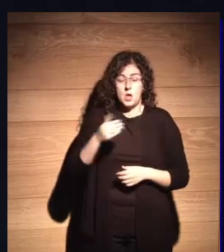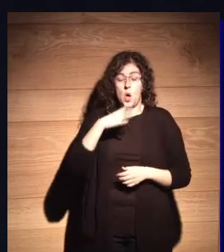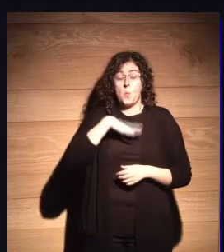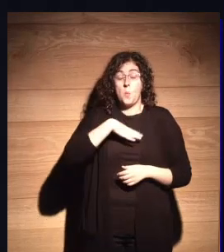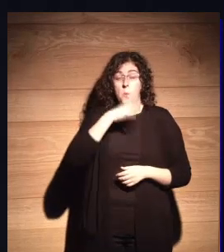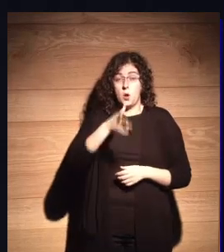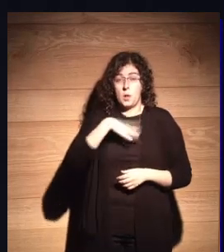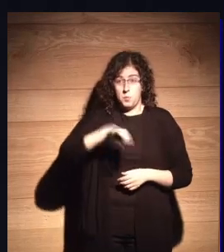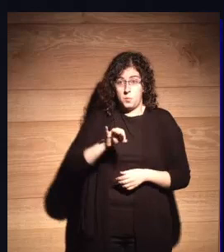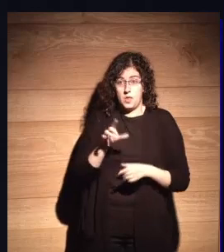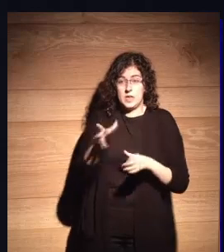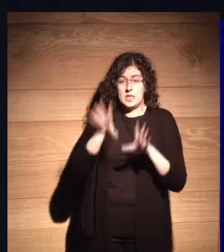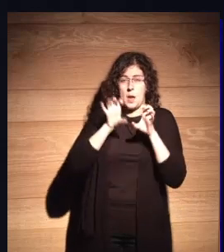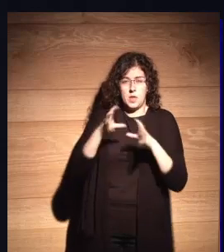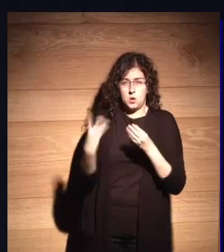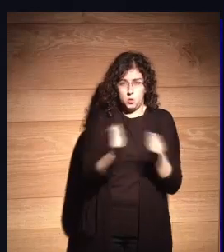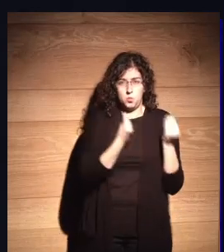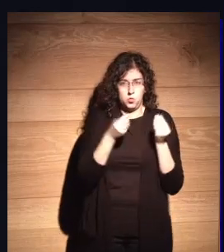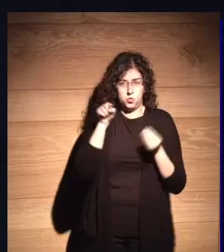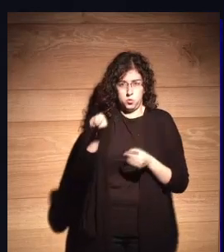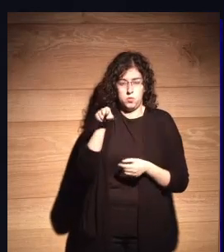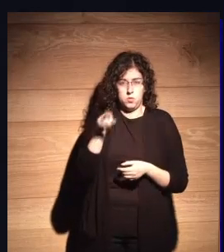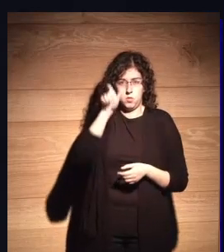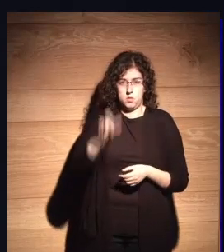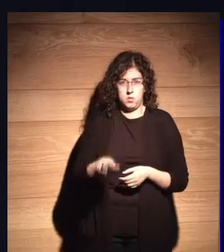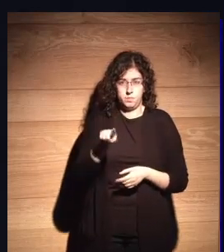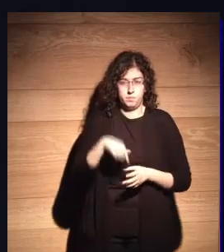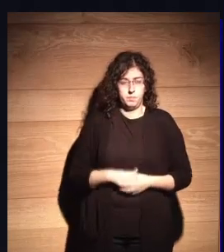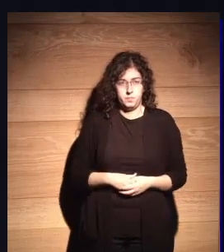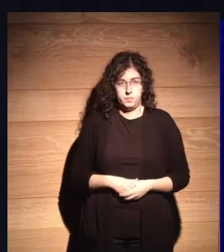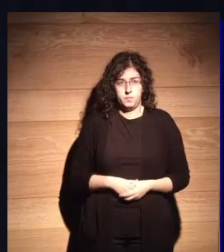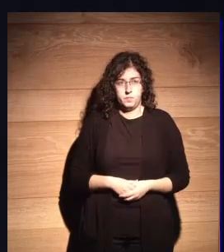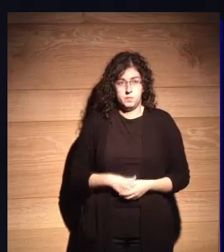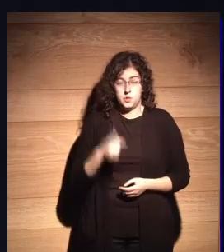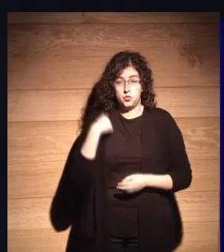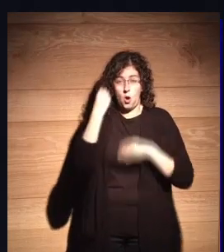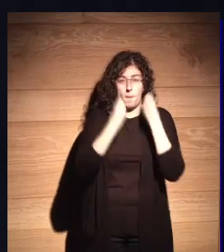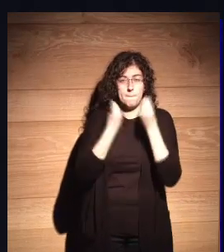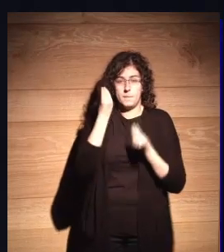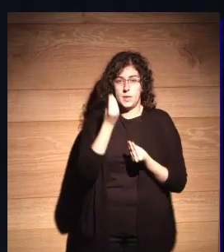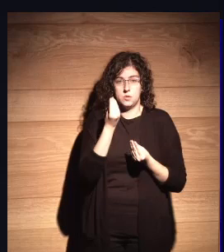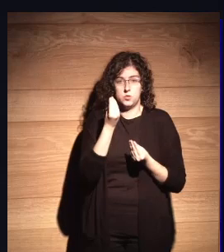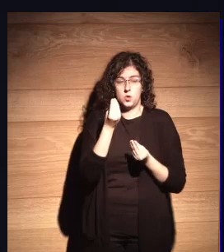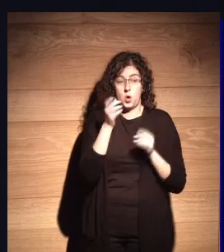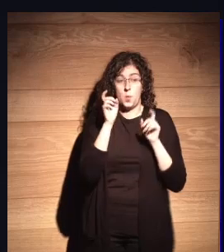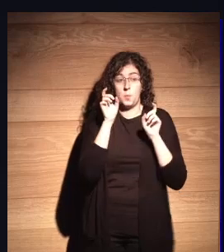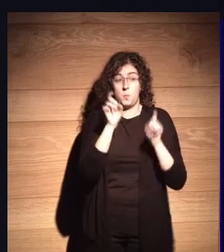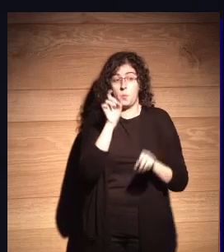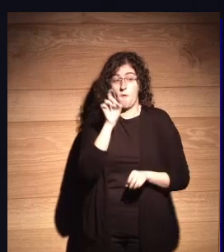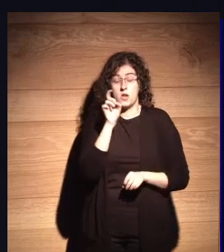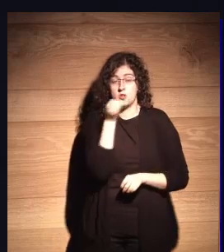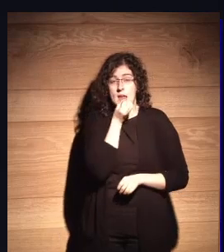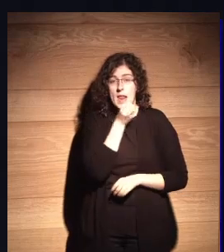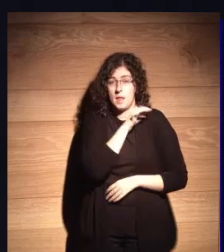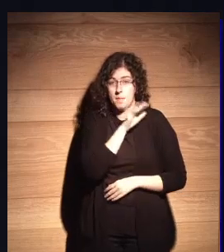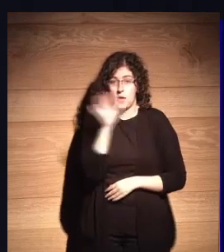from. And I mean, I think there's no better teacher than somebody like Ernst Haas or